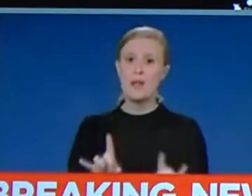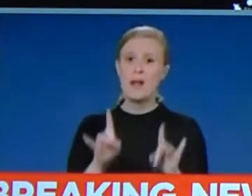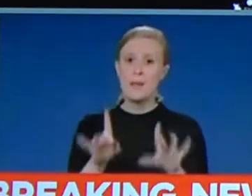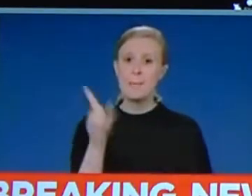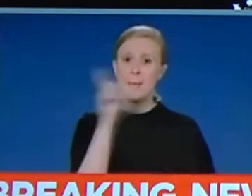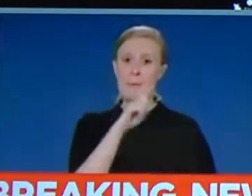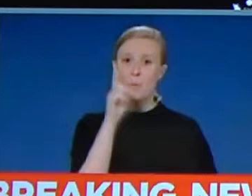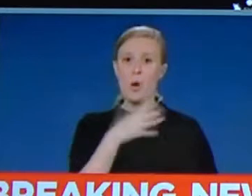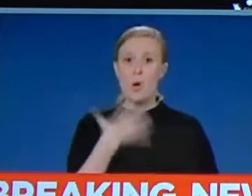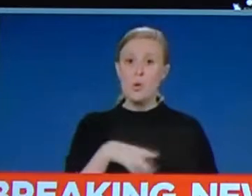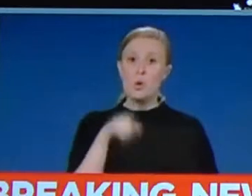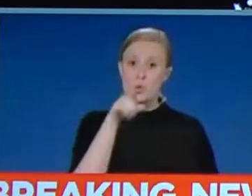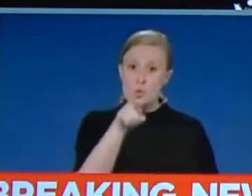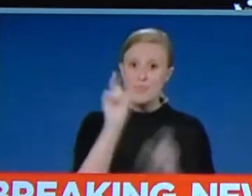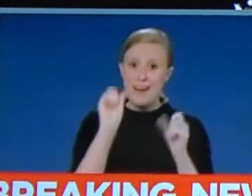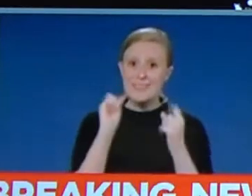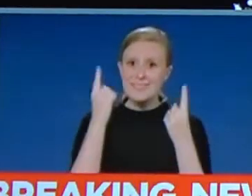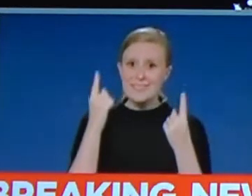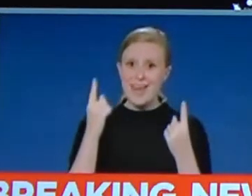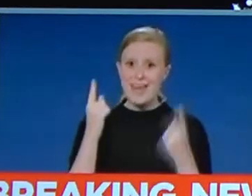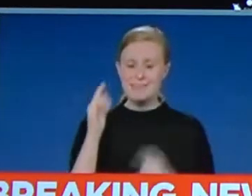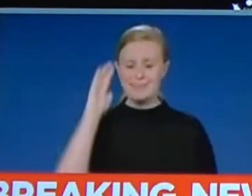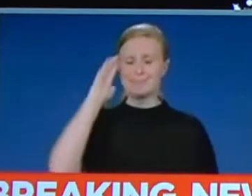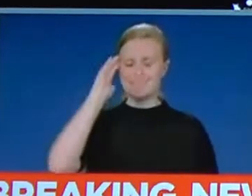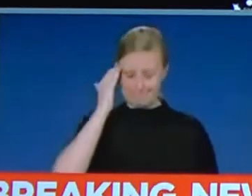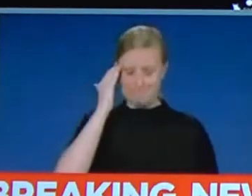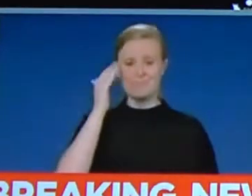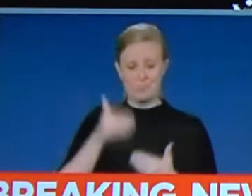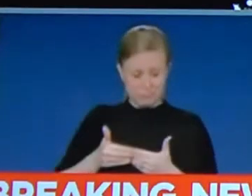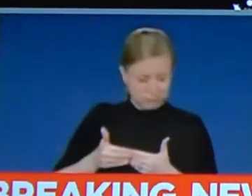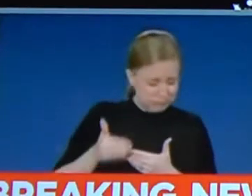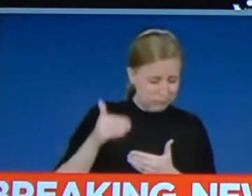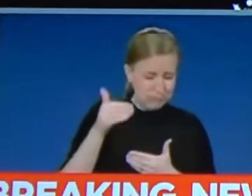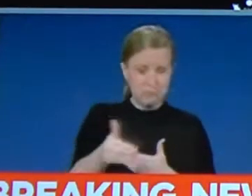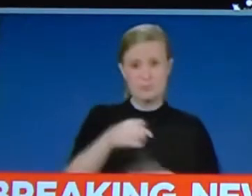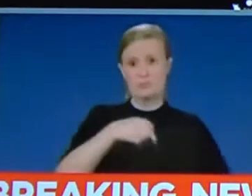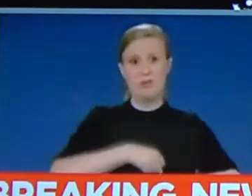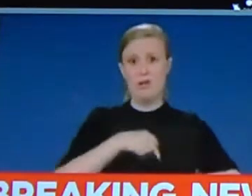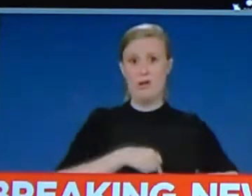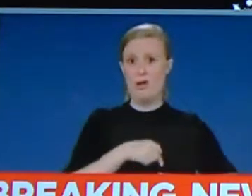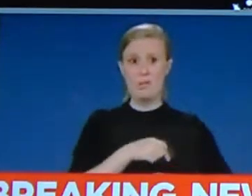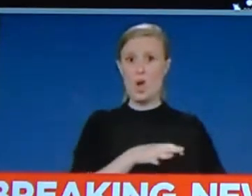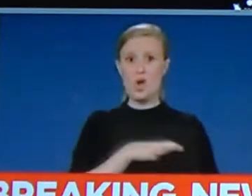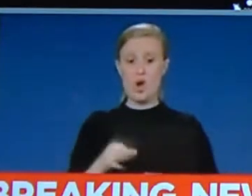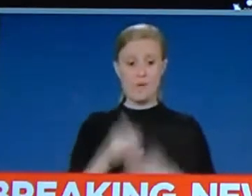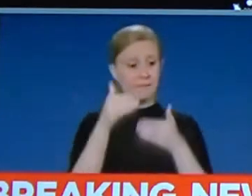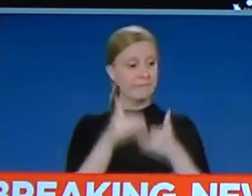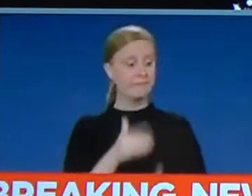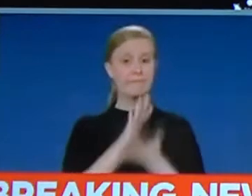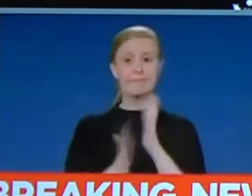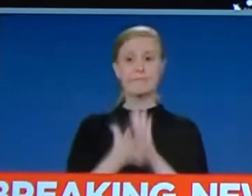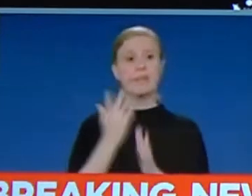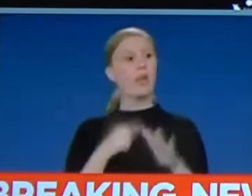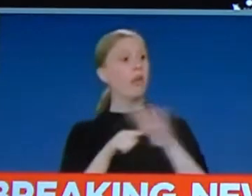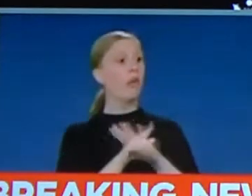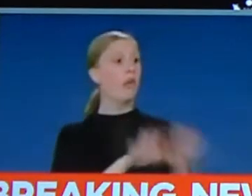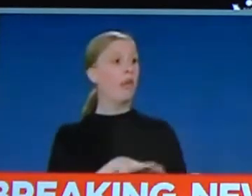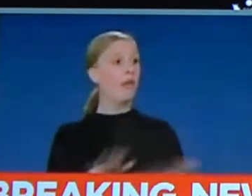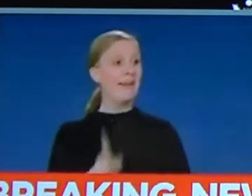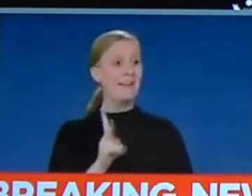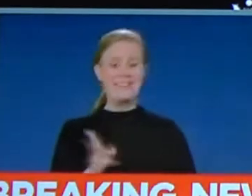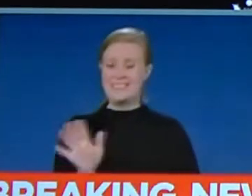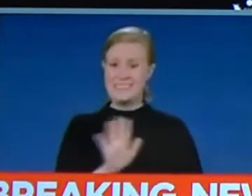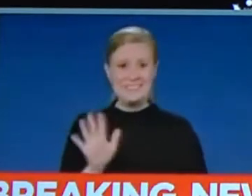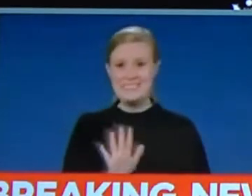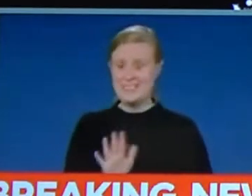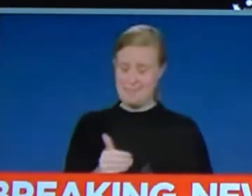we need to be in this for that haul. It will be months. We need to make changes that we can live with and that we can implement